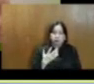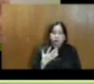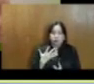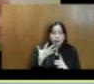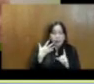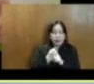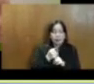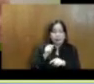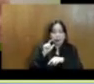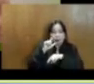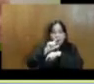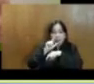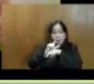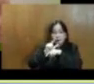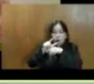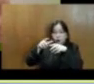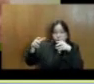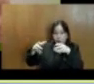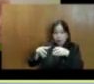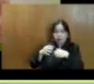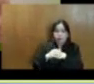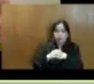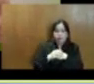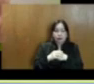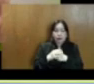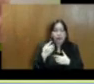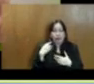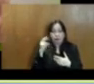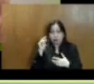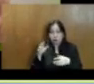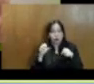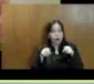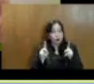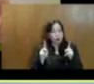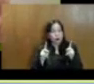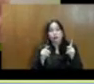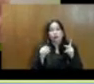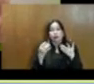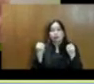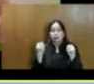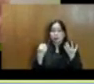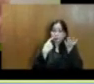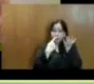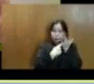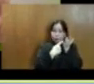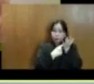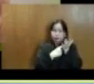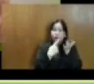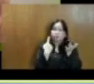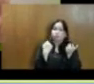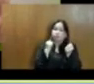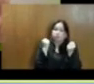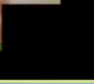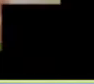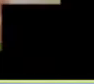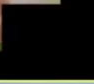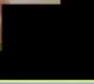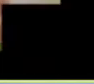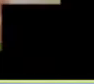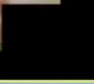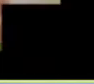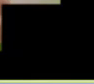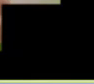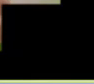sustainability transitions. You know, there'll be new opportunities, lots of discussion of those already, new jobs, new ways of